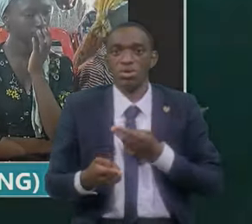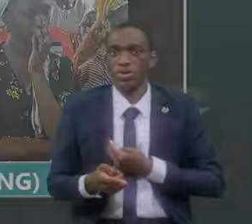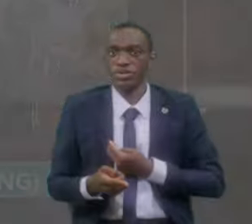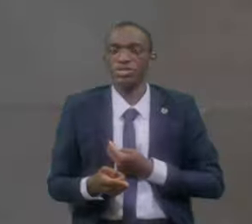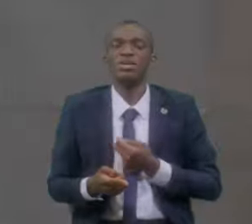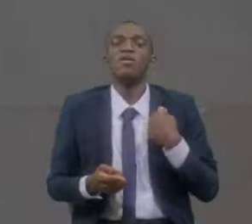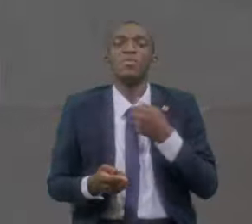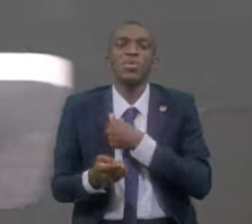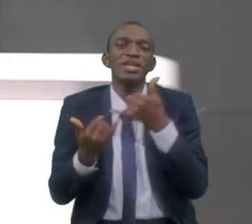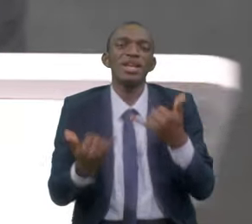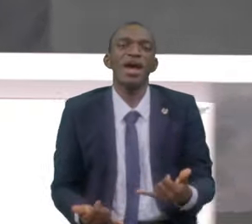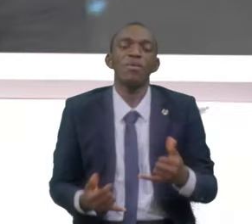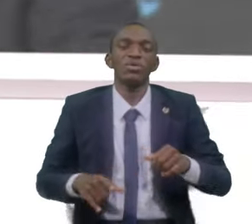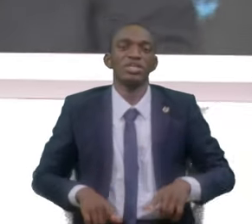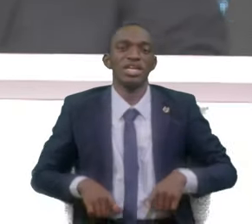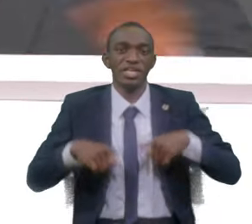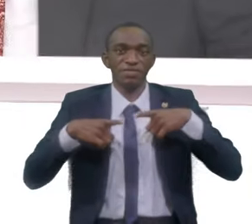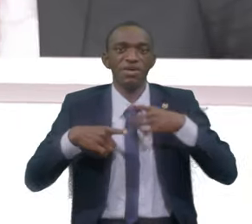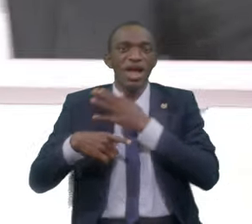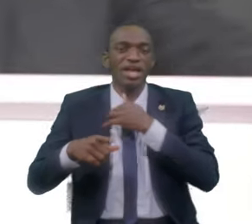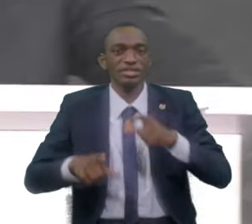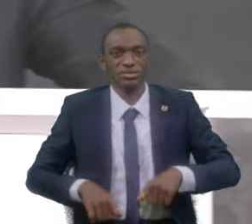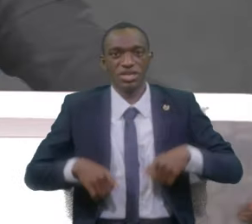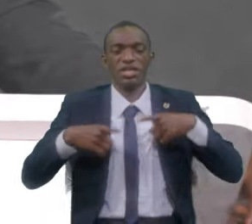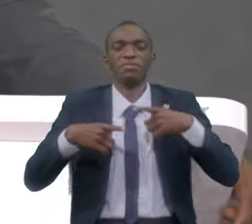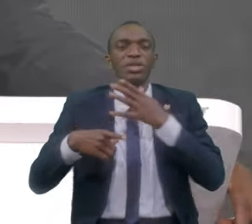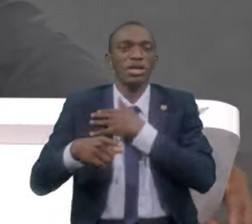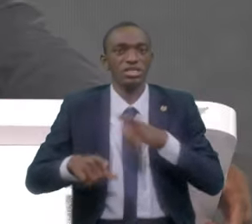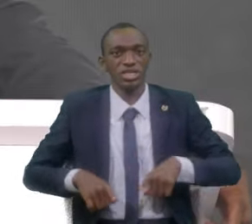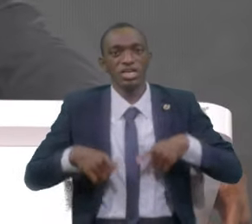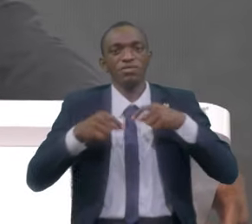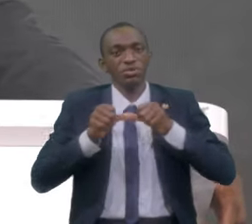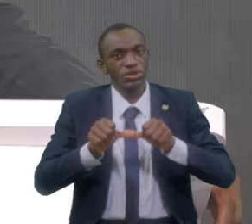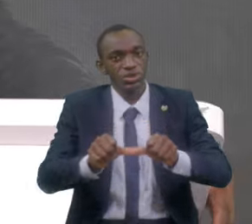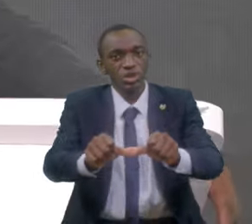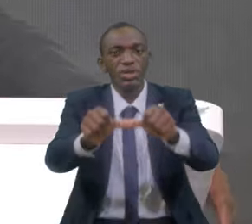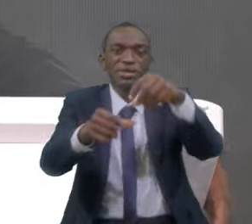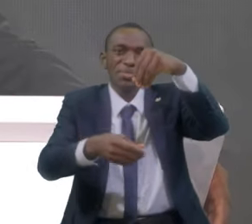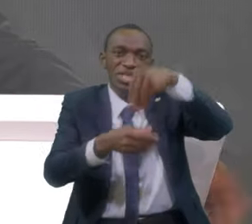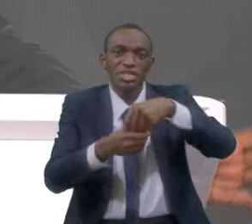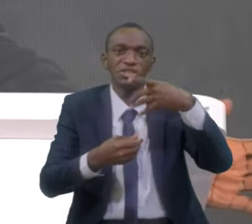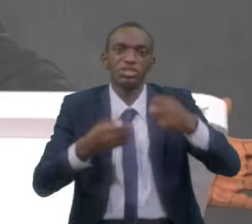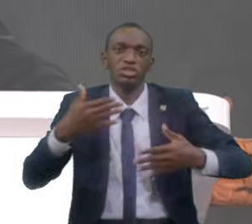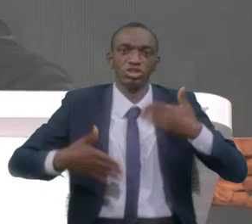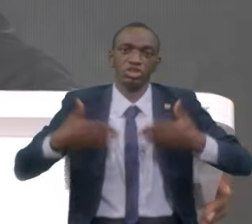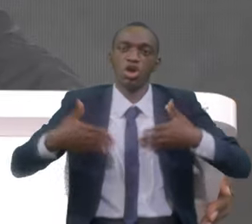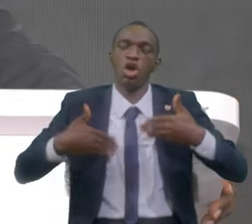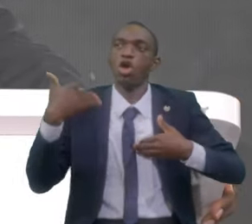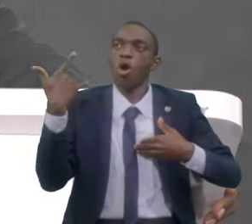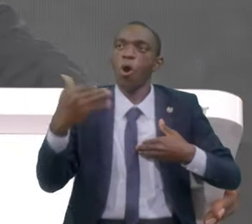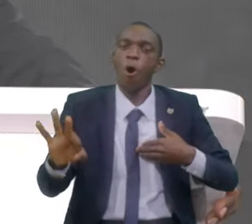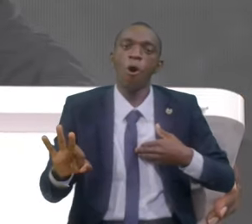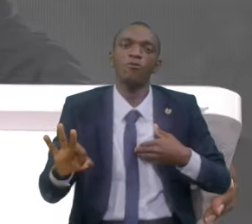now live and live and live in the joy of